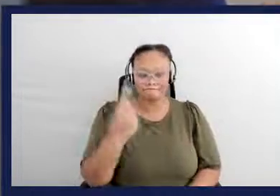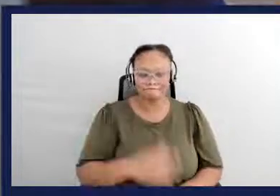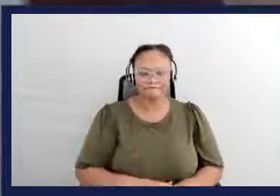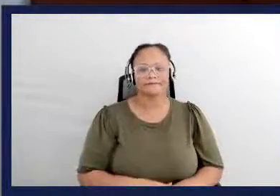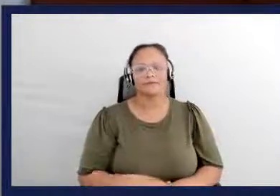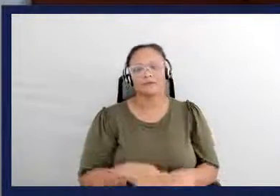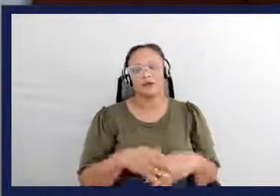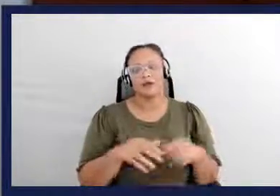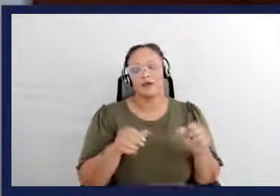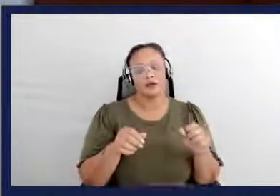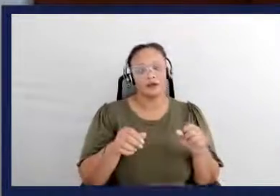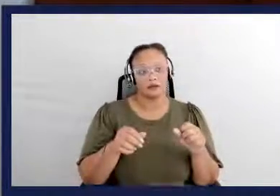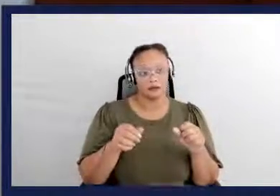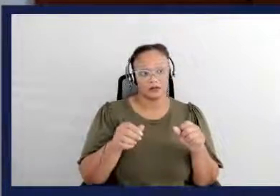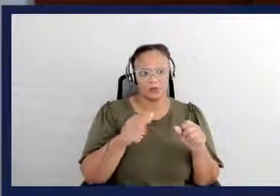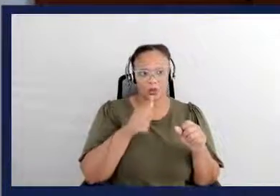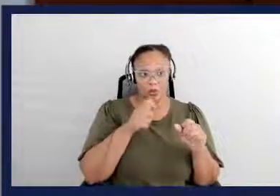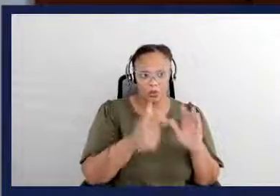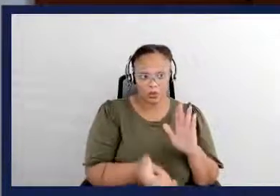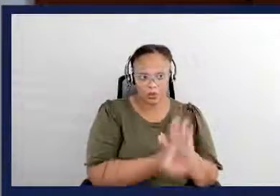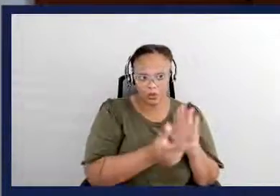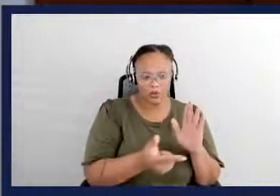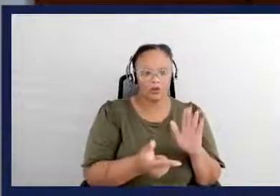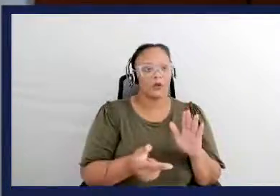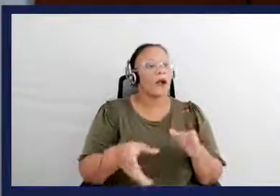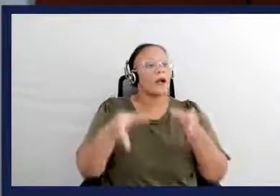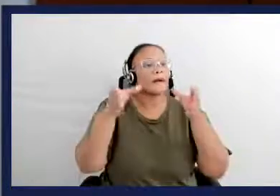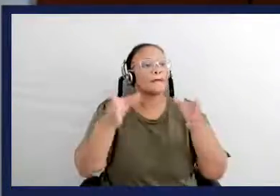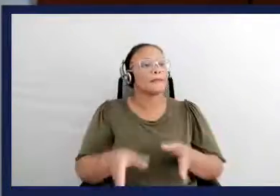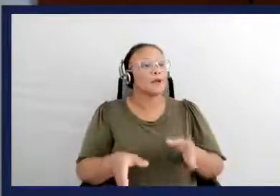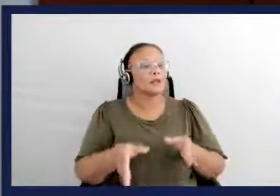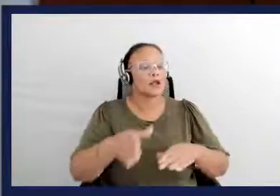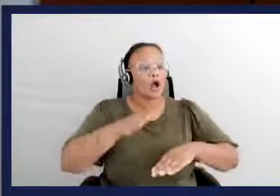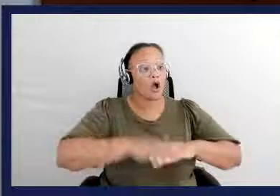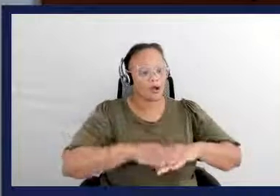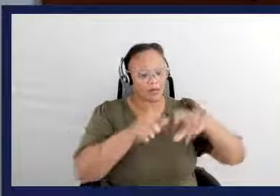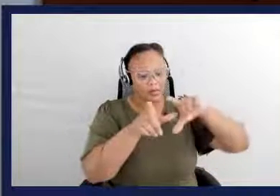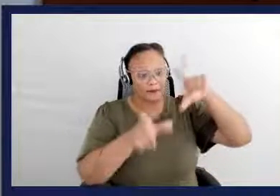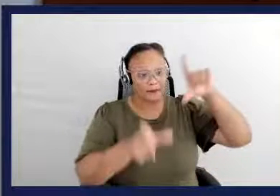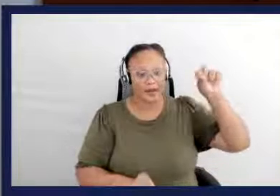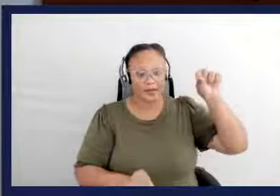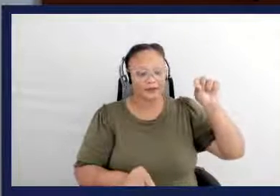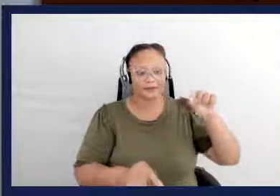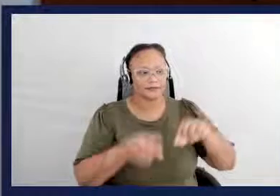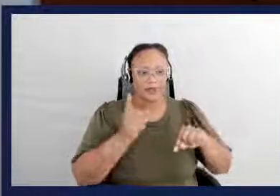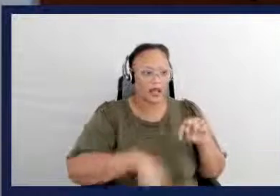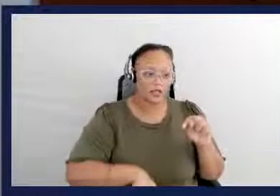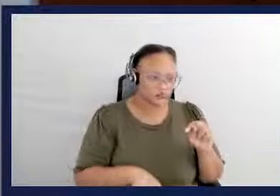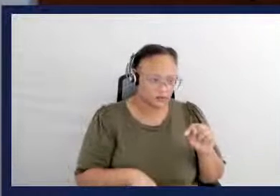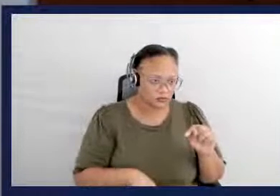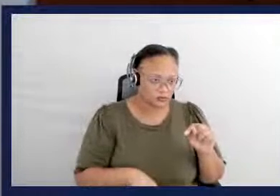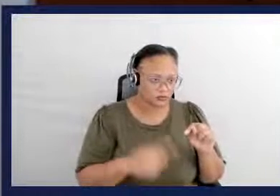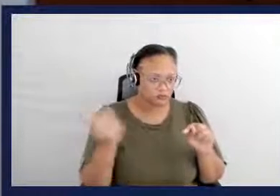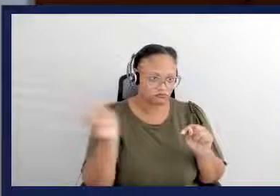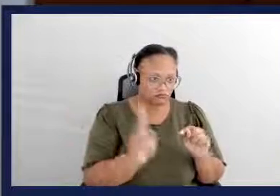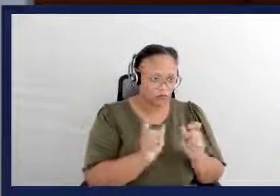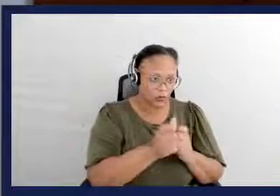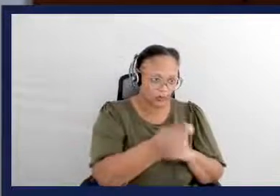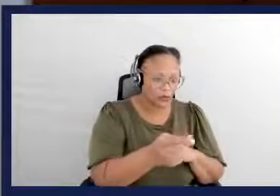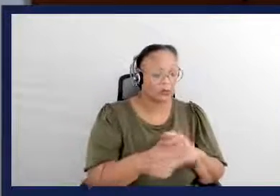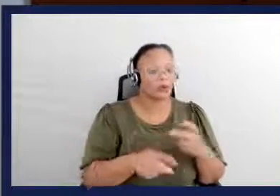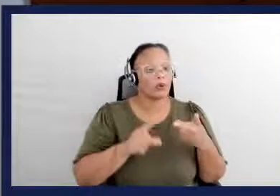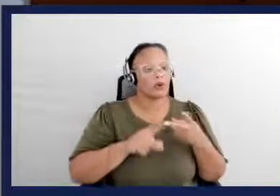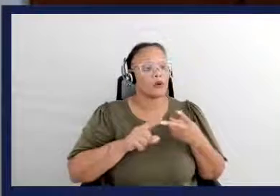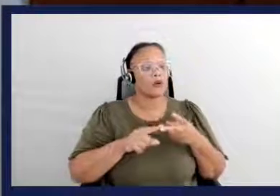They cannot be a candidate on the ballot, or they cannot be an employer, right? And because both that candidate on the